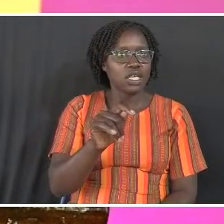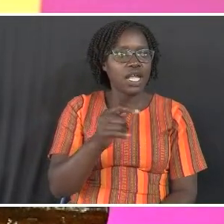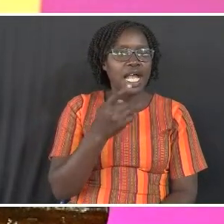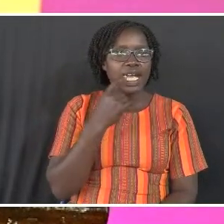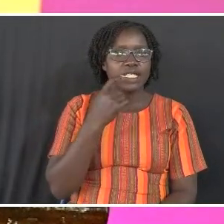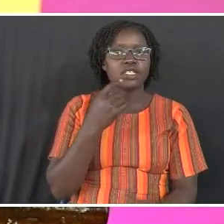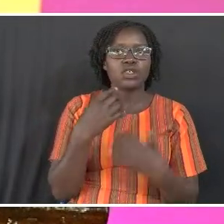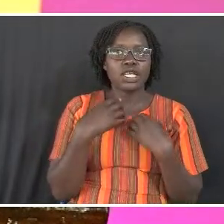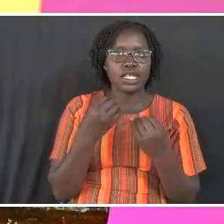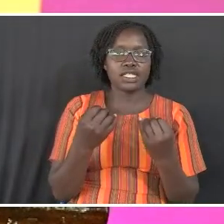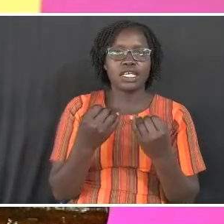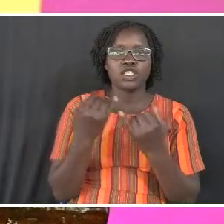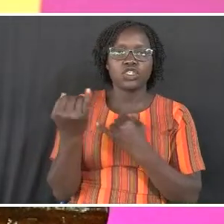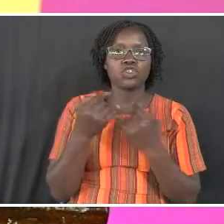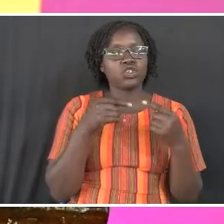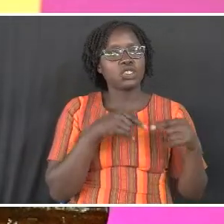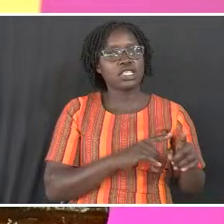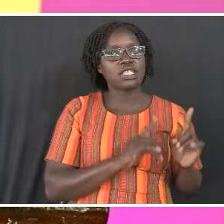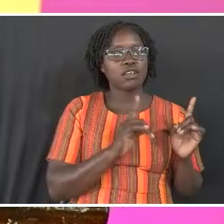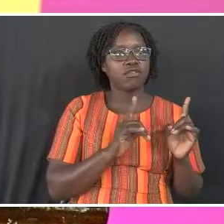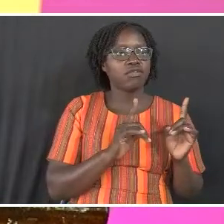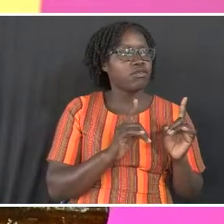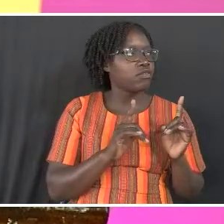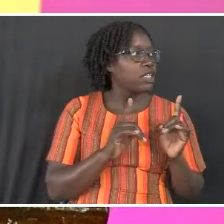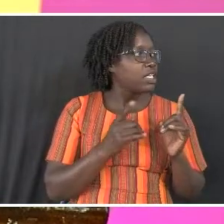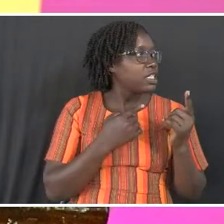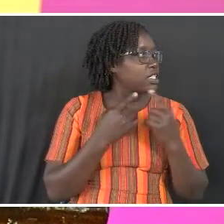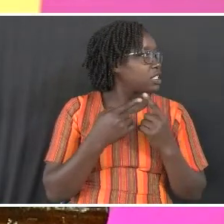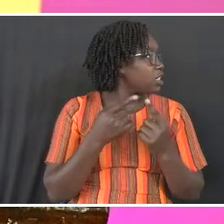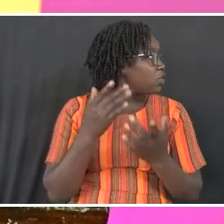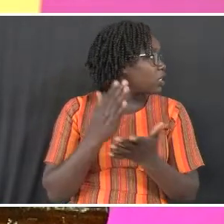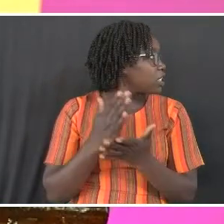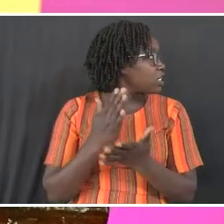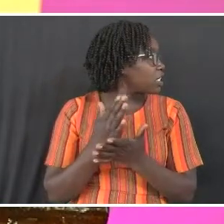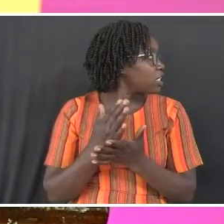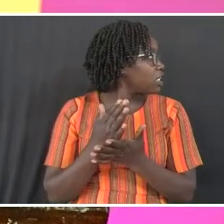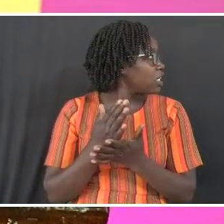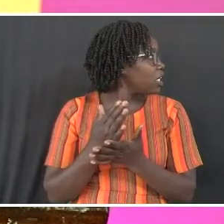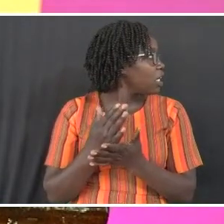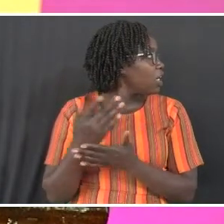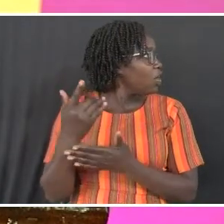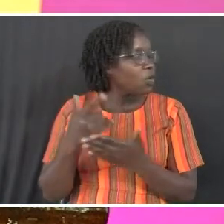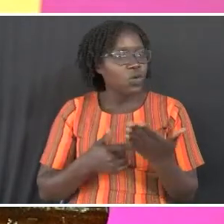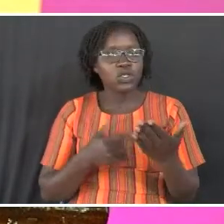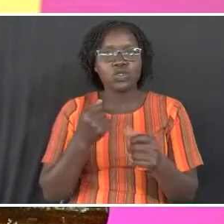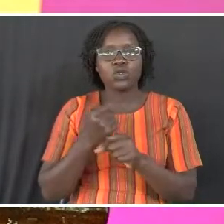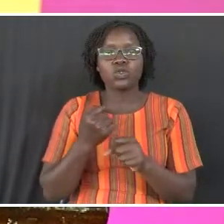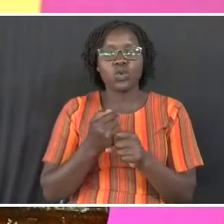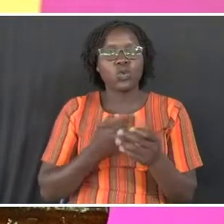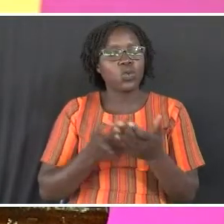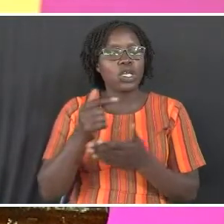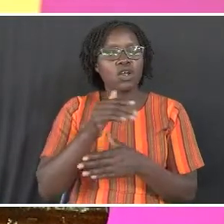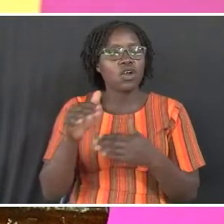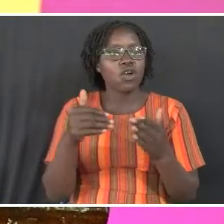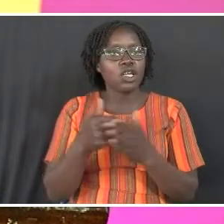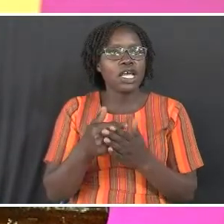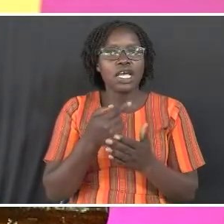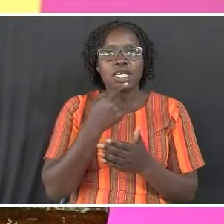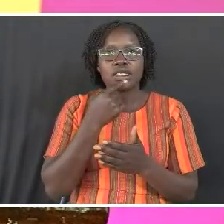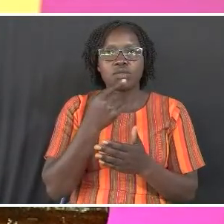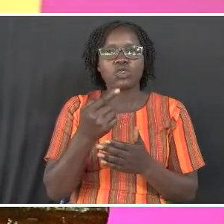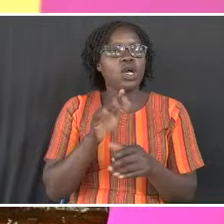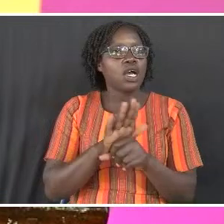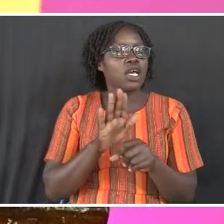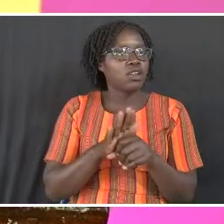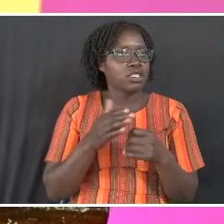dental health. She'll introduce herself. She will tell you exactly what they're going to do this week here, and I'm sure she has a